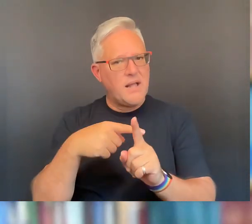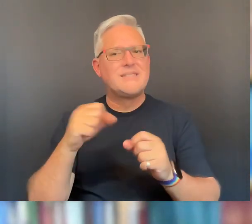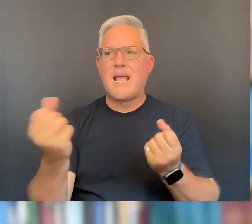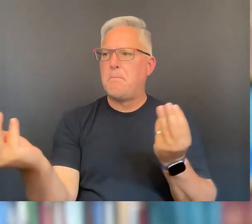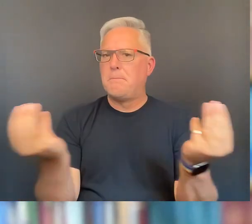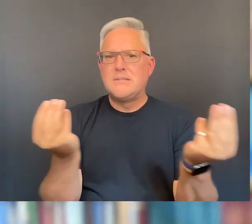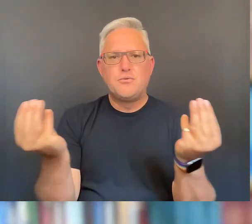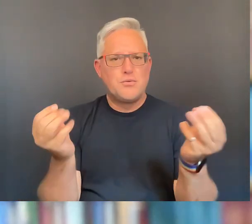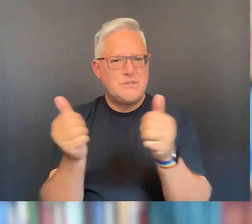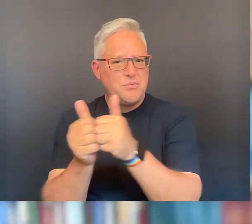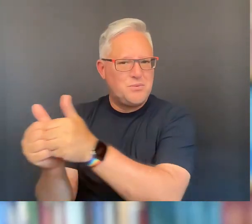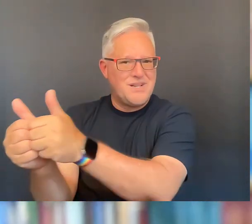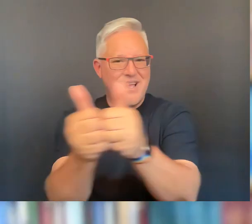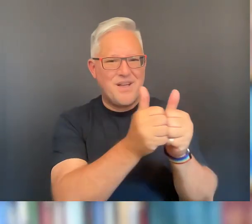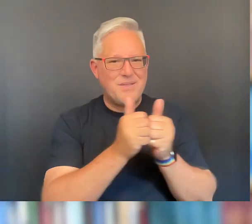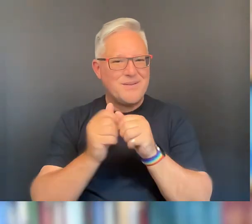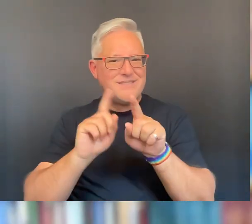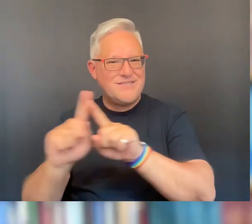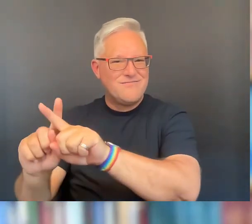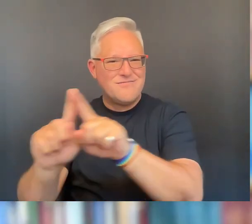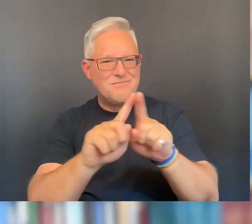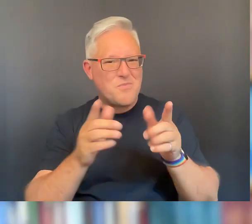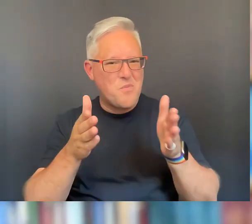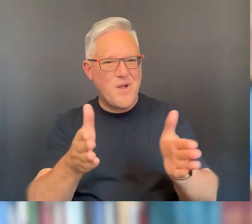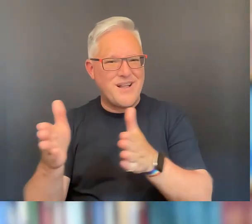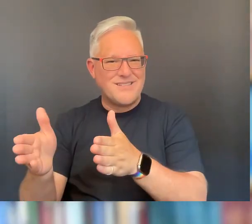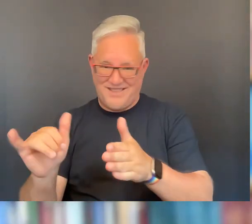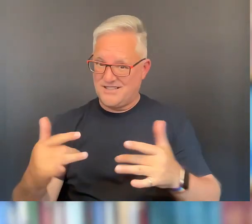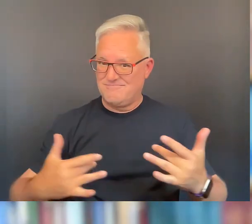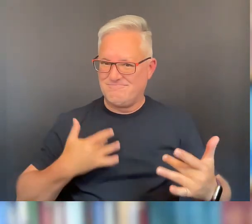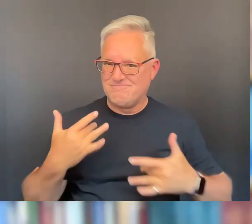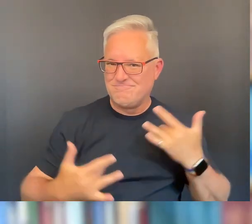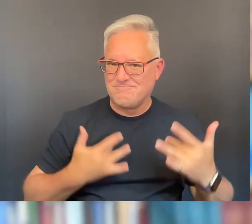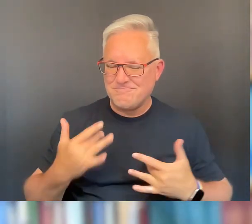of ministry together too. And there's some exciting opportunities for that.